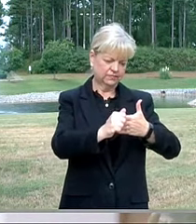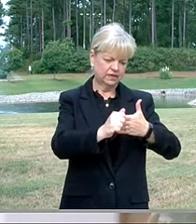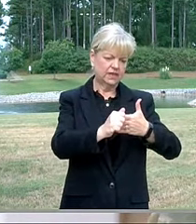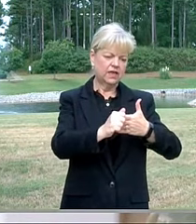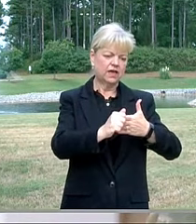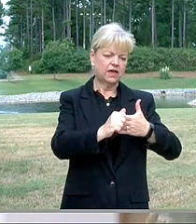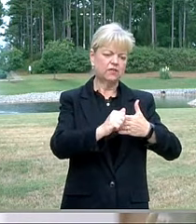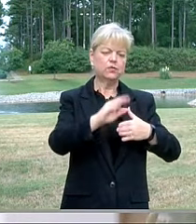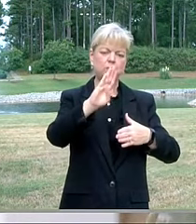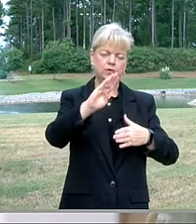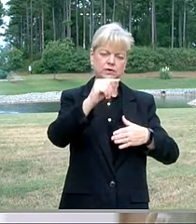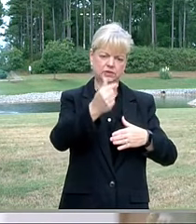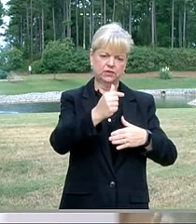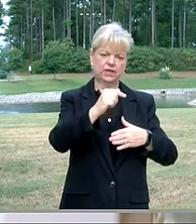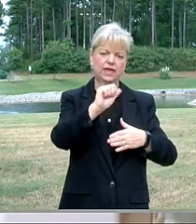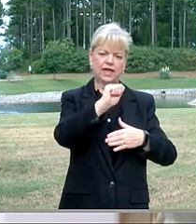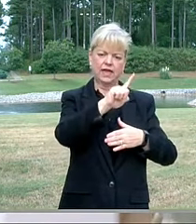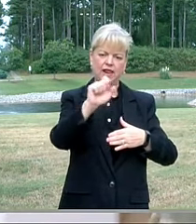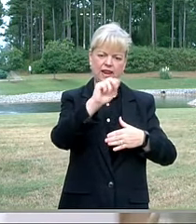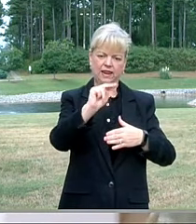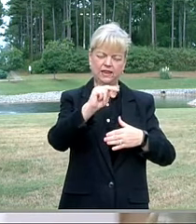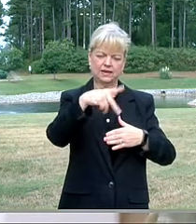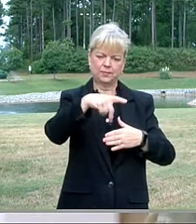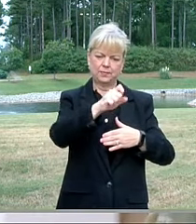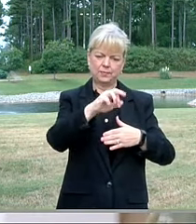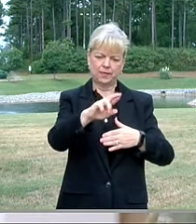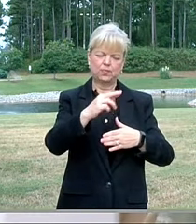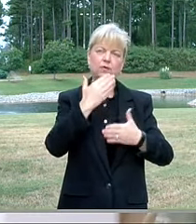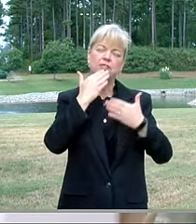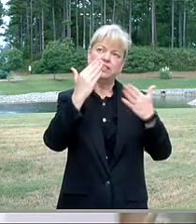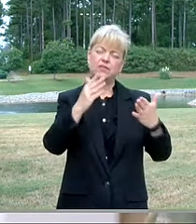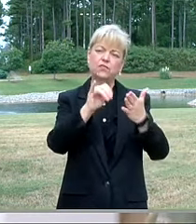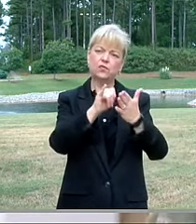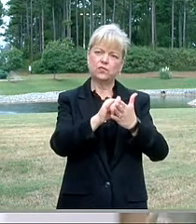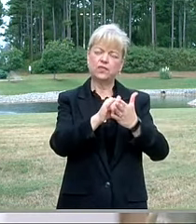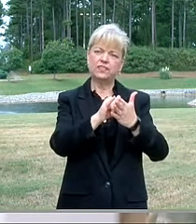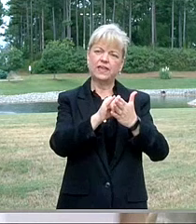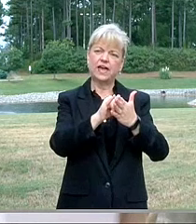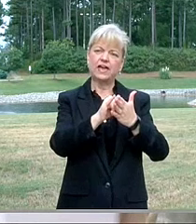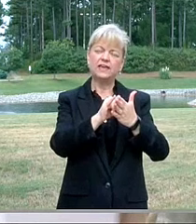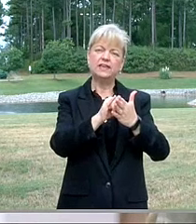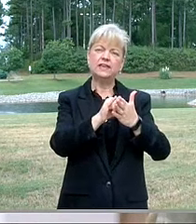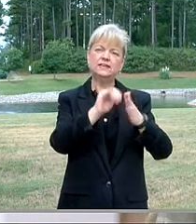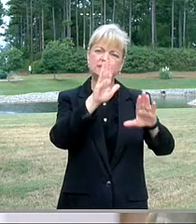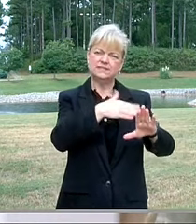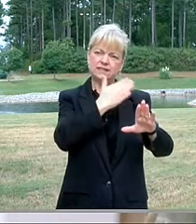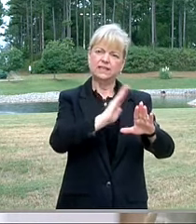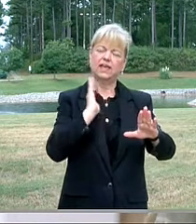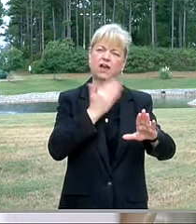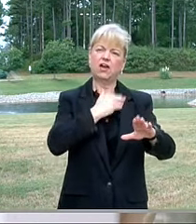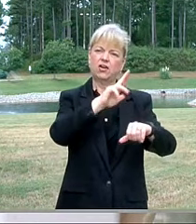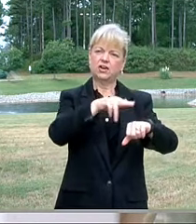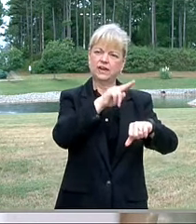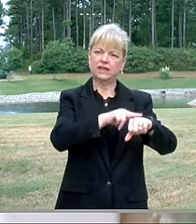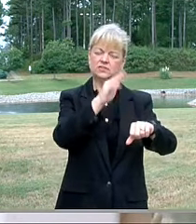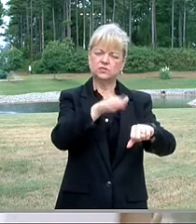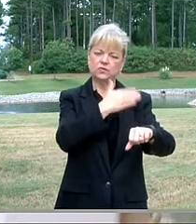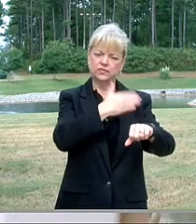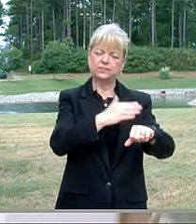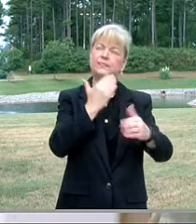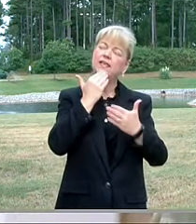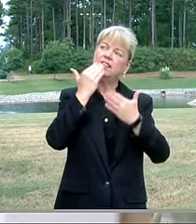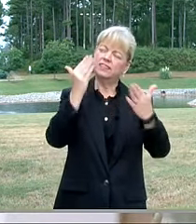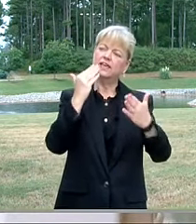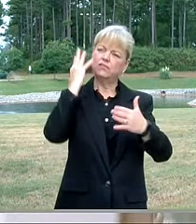Pepper. We thank you for that great rendition of our national anthem, and we thank you